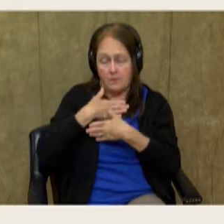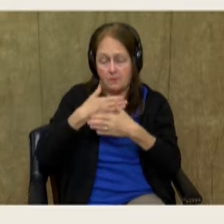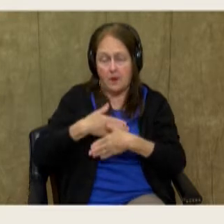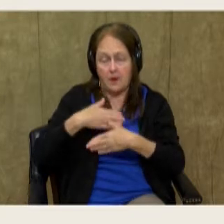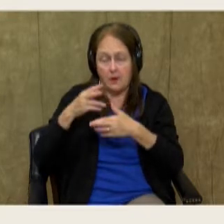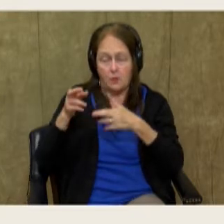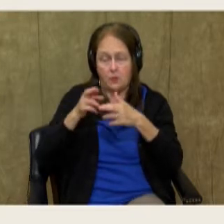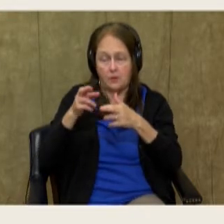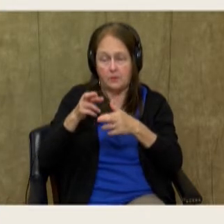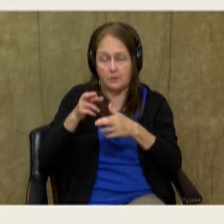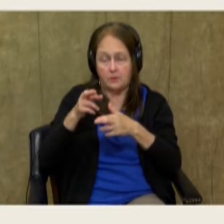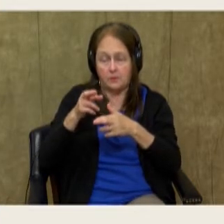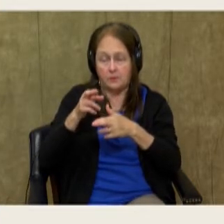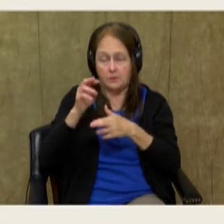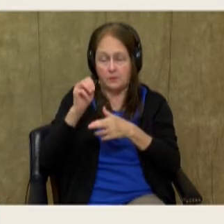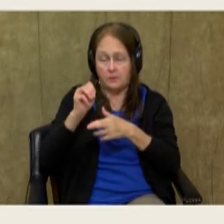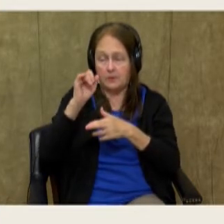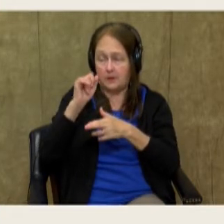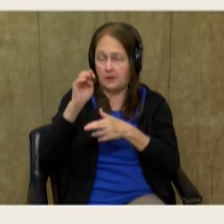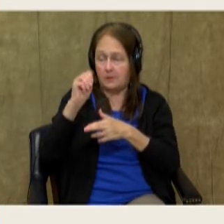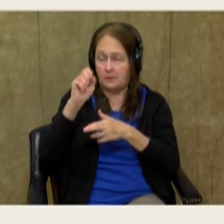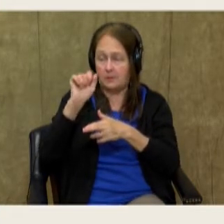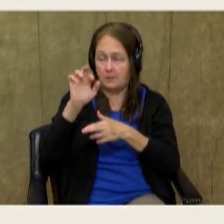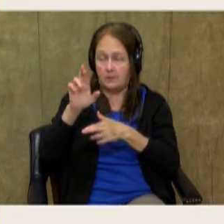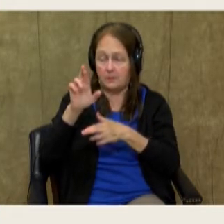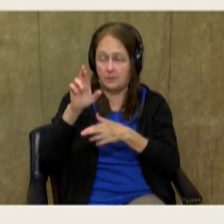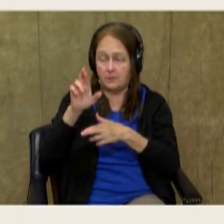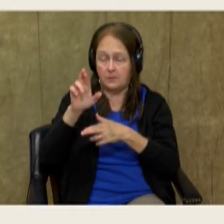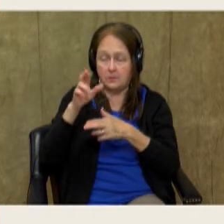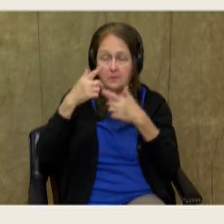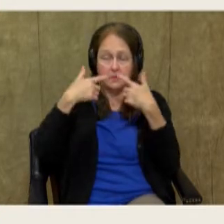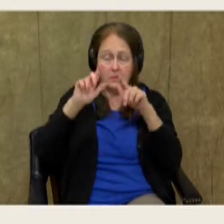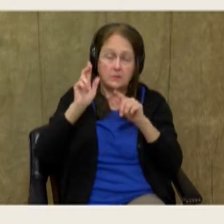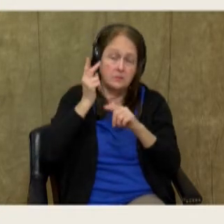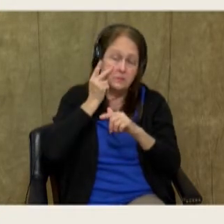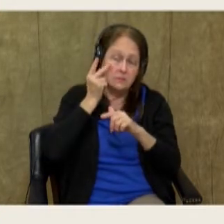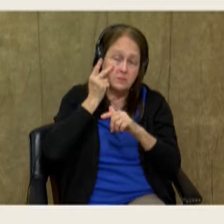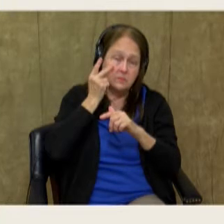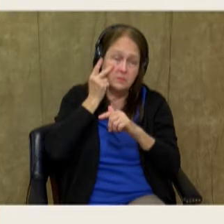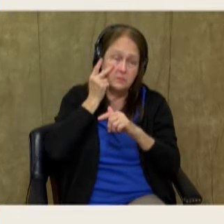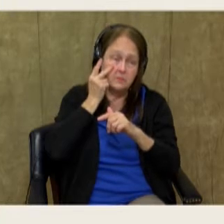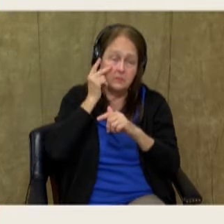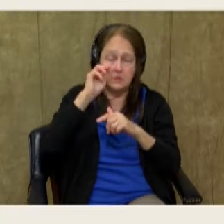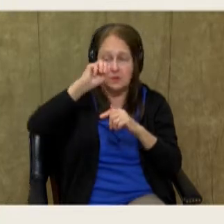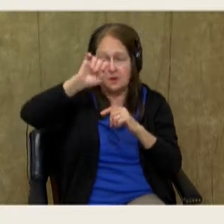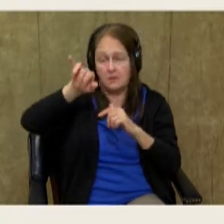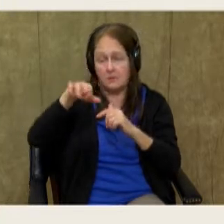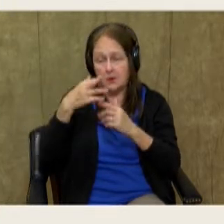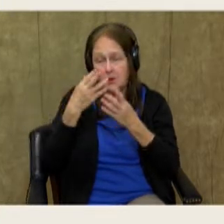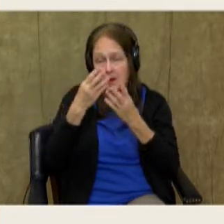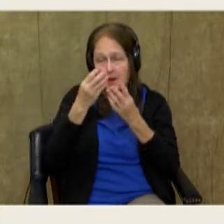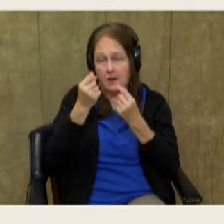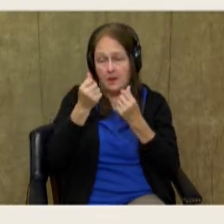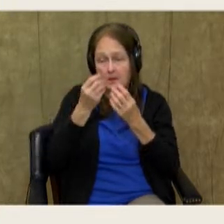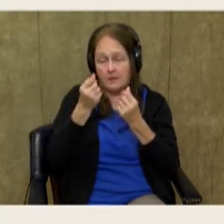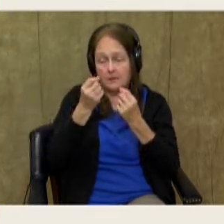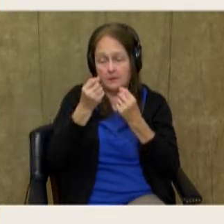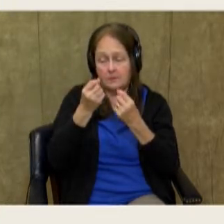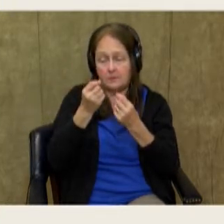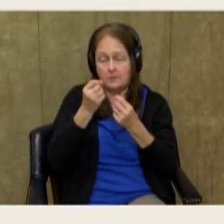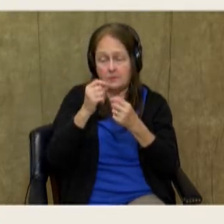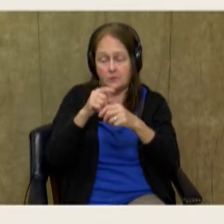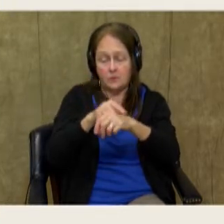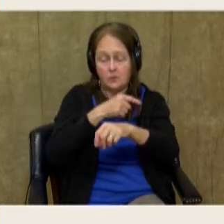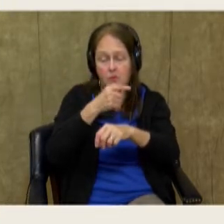in Myanmar. So let's take a look at a couple of major landforms. I mentioned earlier that we've got